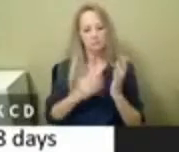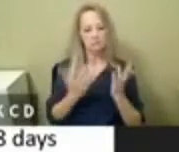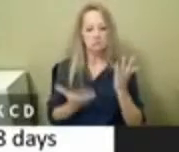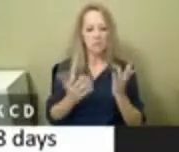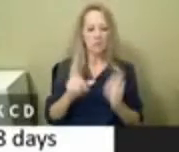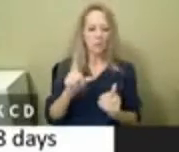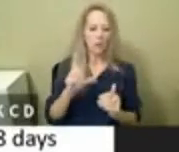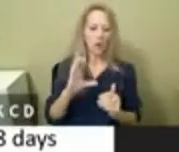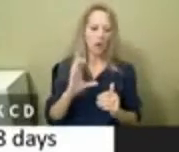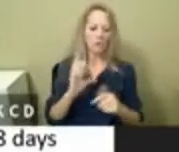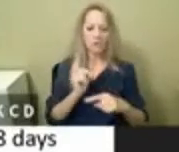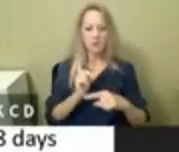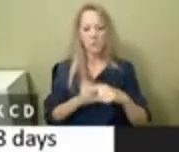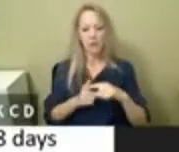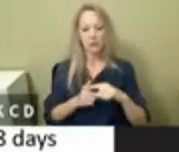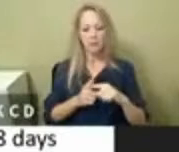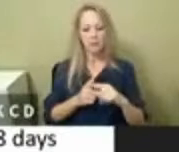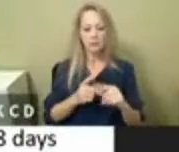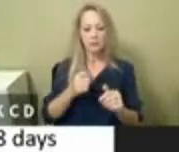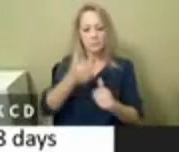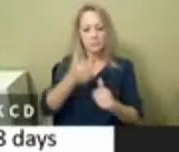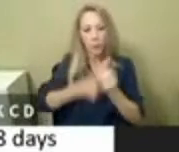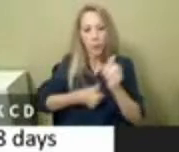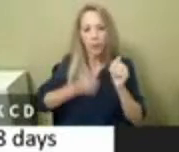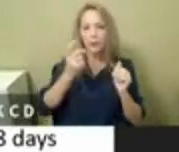100+ cases per day.